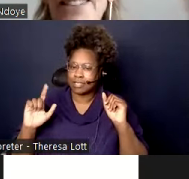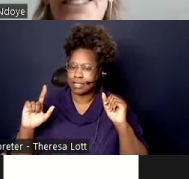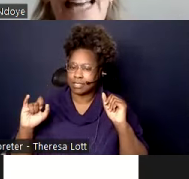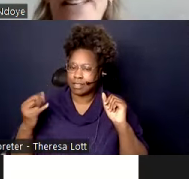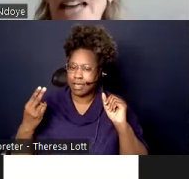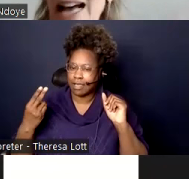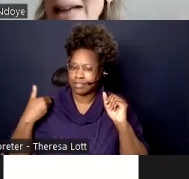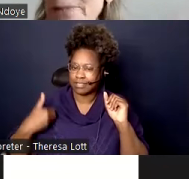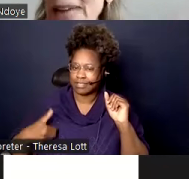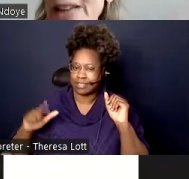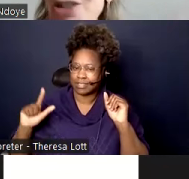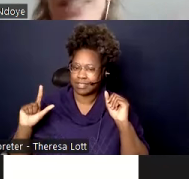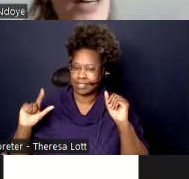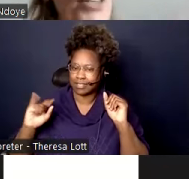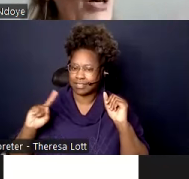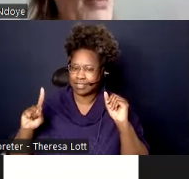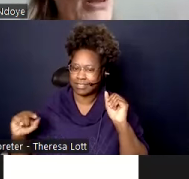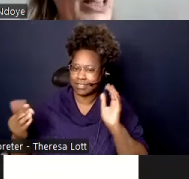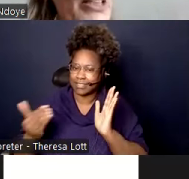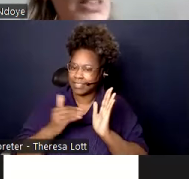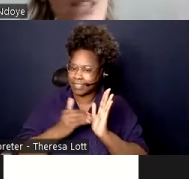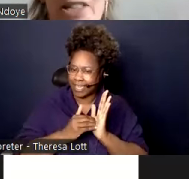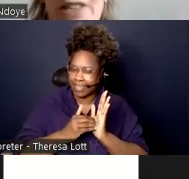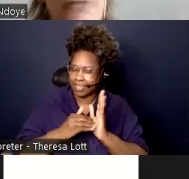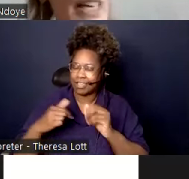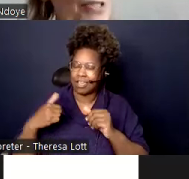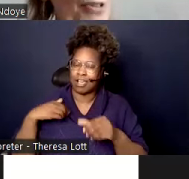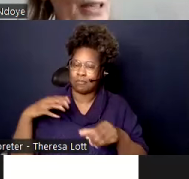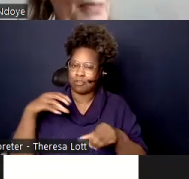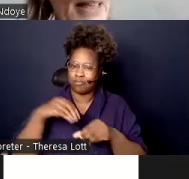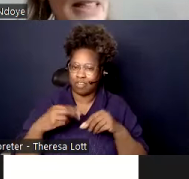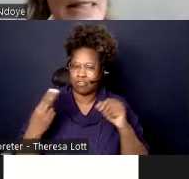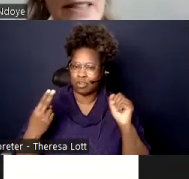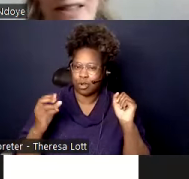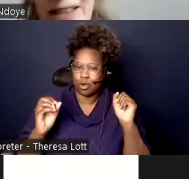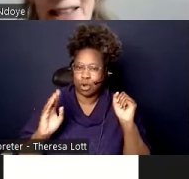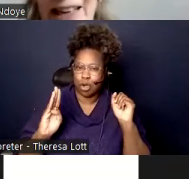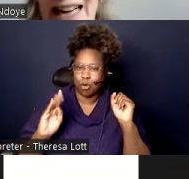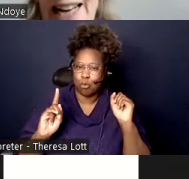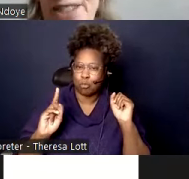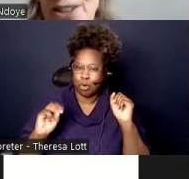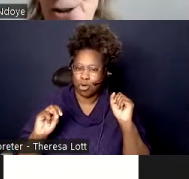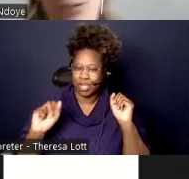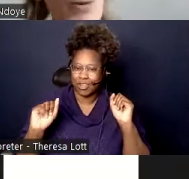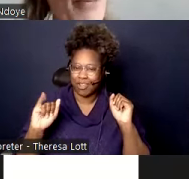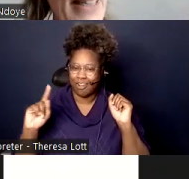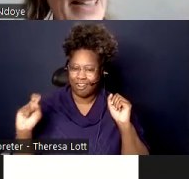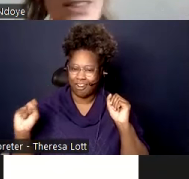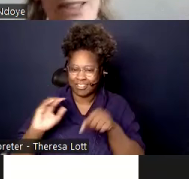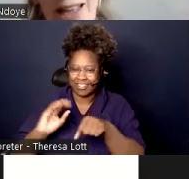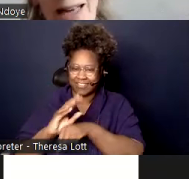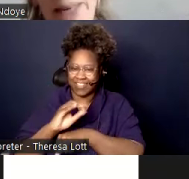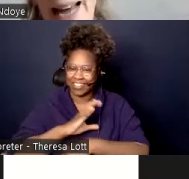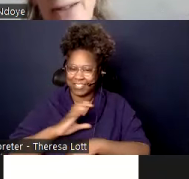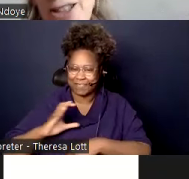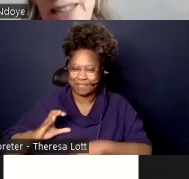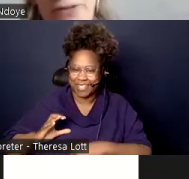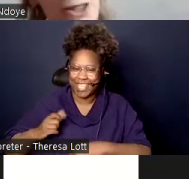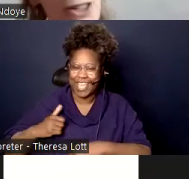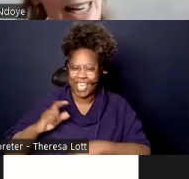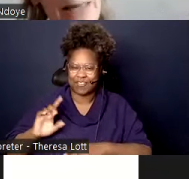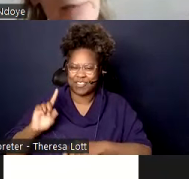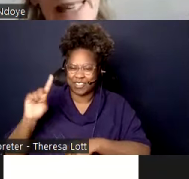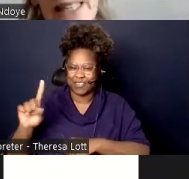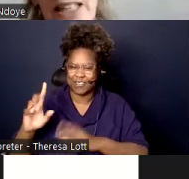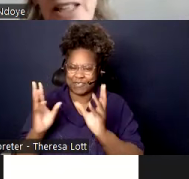it's Liz again. I'm actually on the Hoboken Arts Advisory Committee, but I have to go to our meeting. I'm an hour late